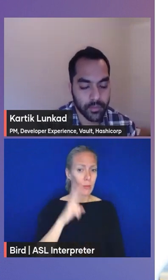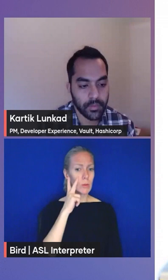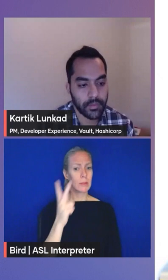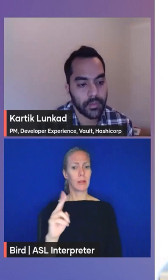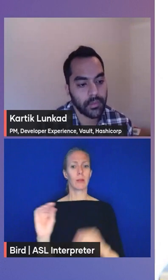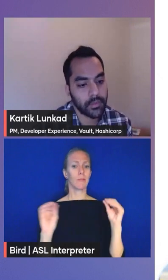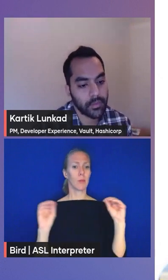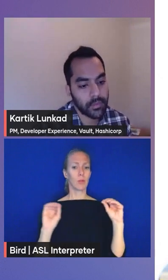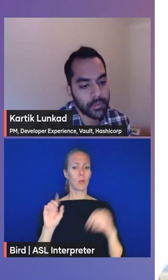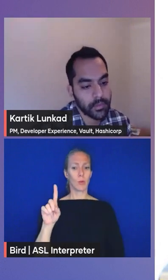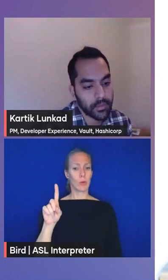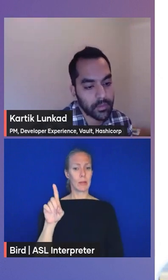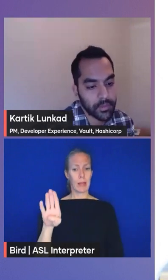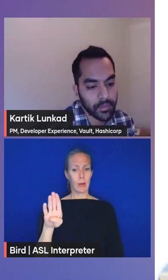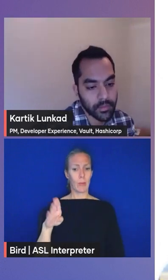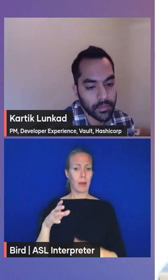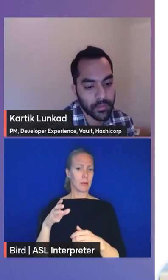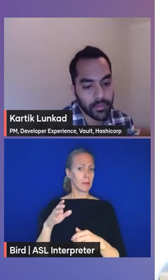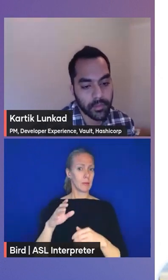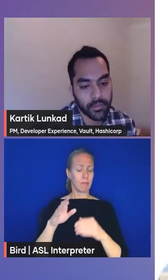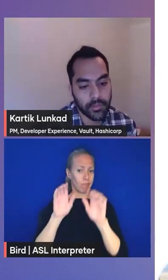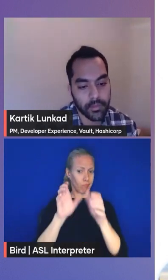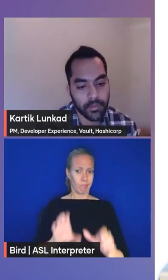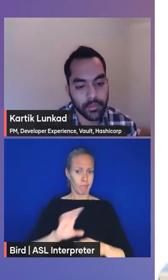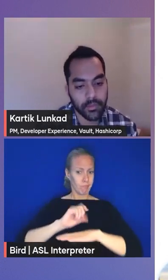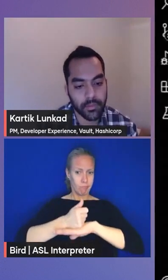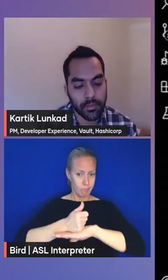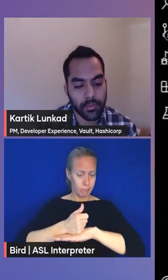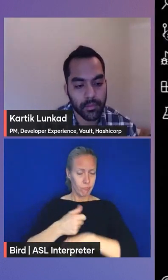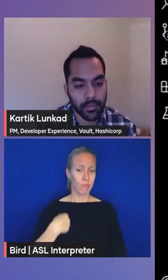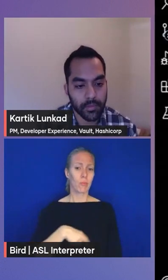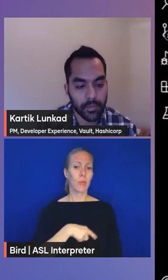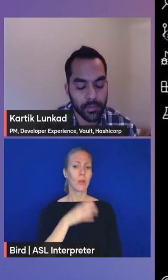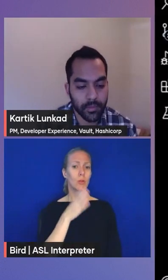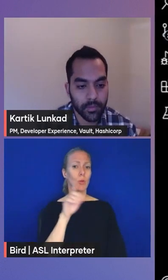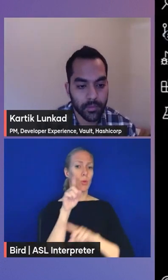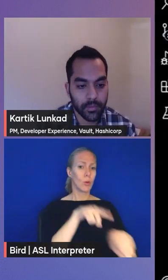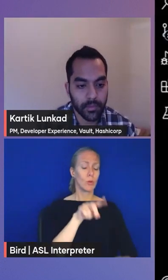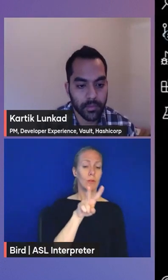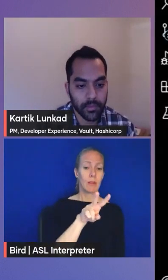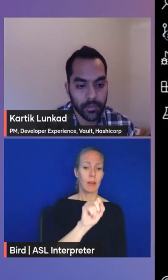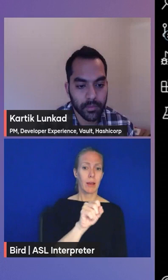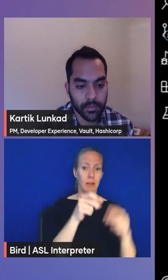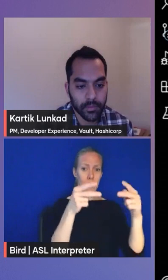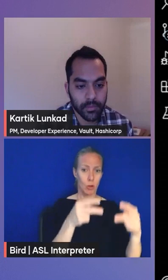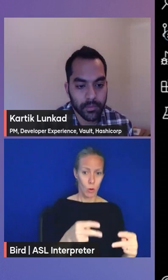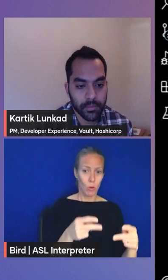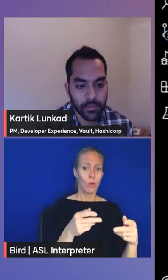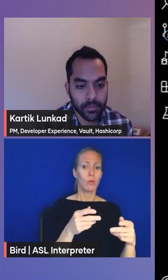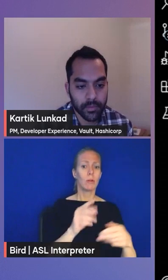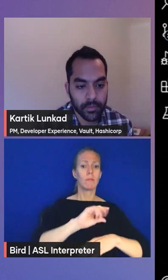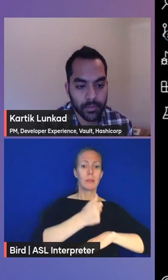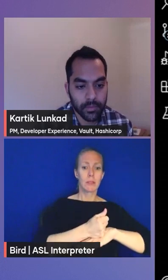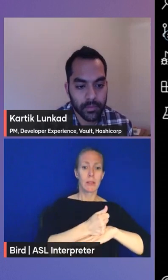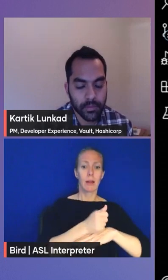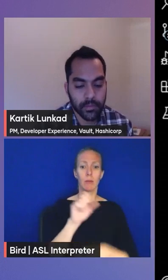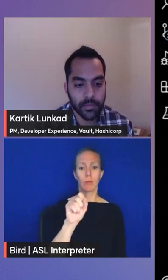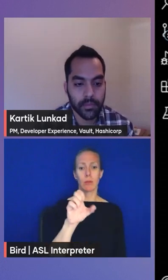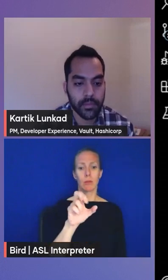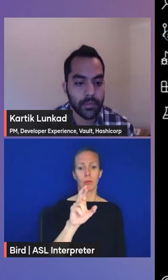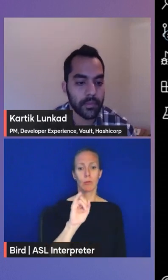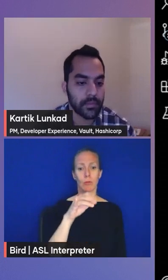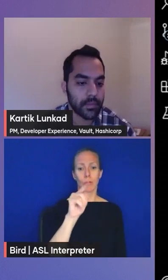right now. We'll go to our VS Code and run a setup script. The setup script